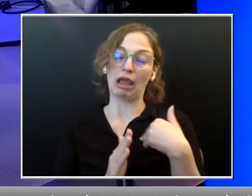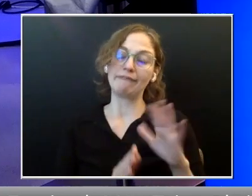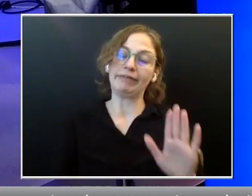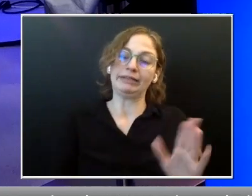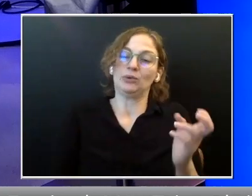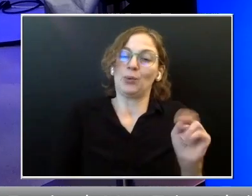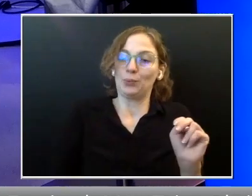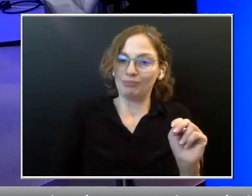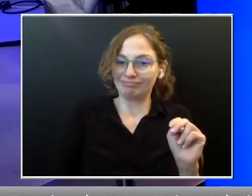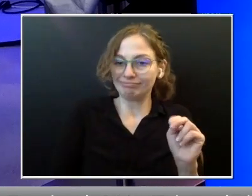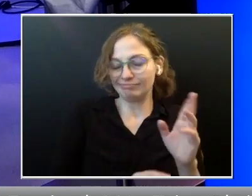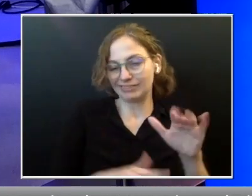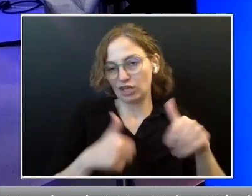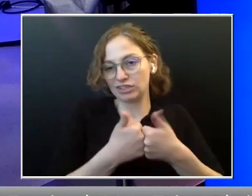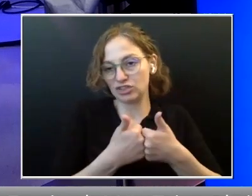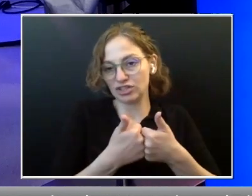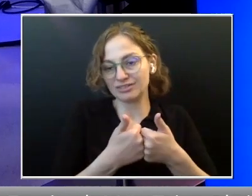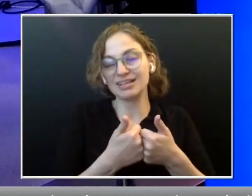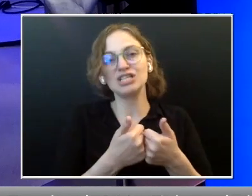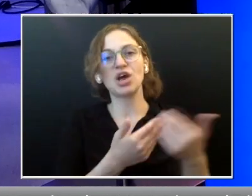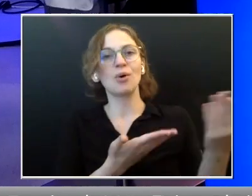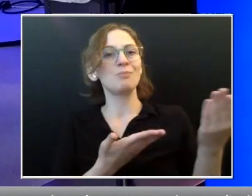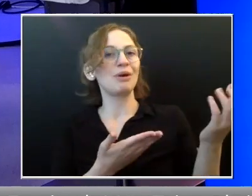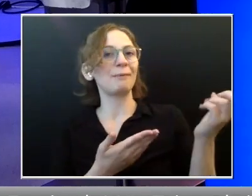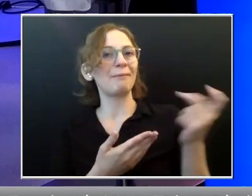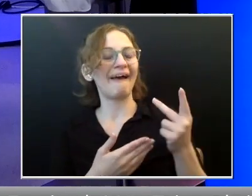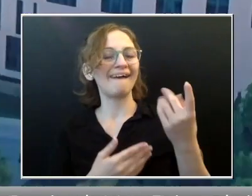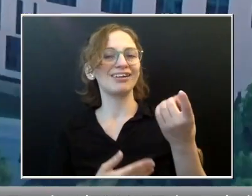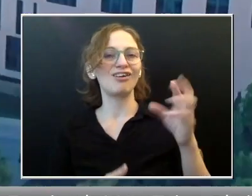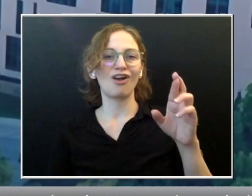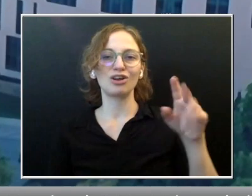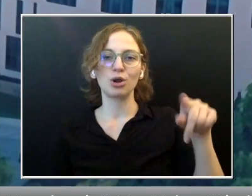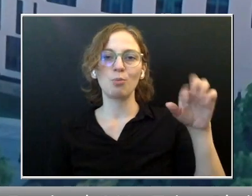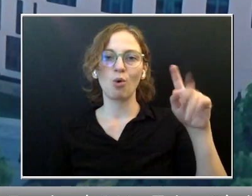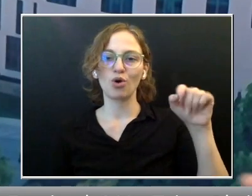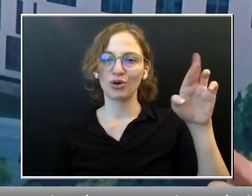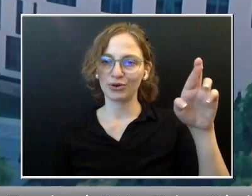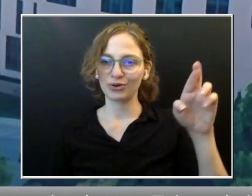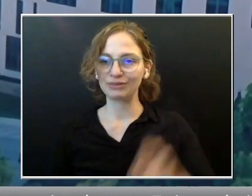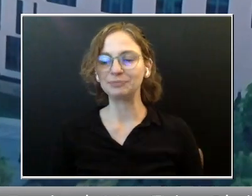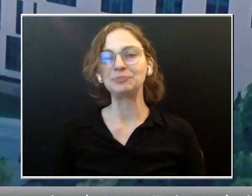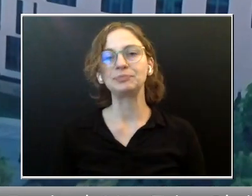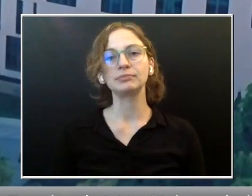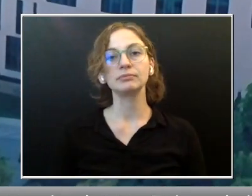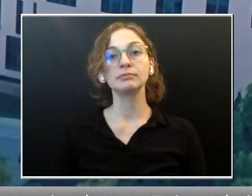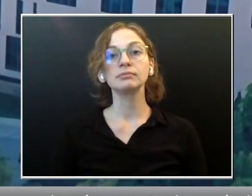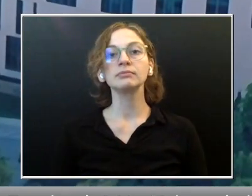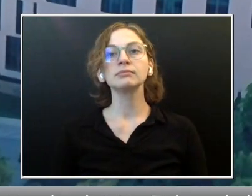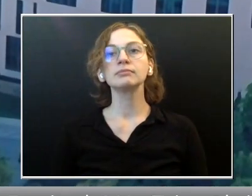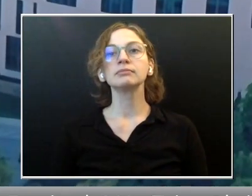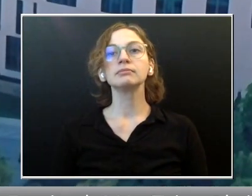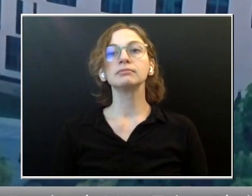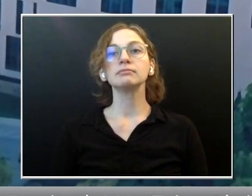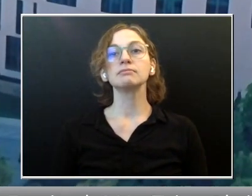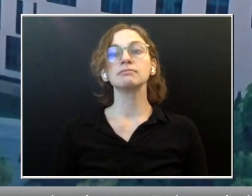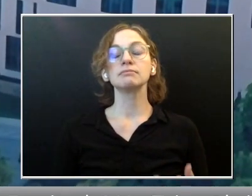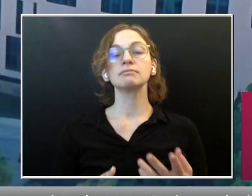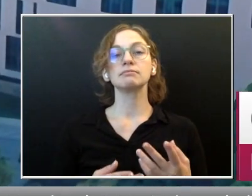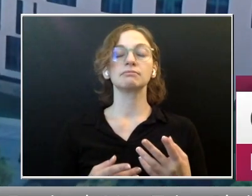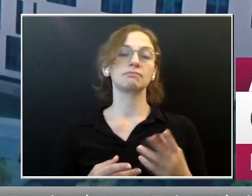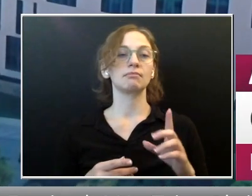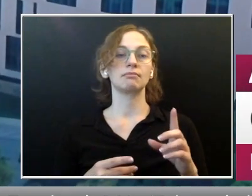cardio-oncologist Dr. Porter again, Dr. Charlie Porter, with what he had to share about that. You know, with breast cancer, you know,